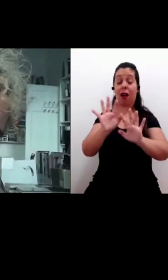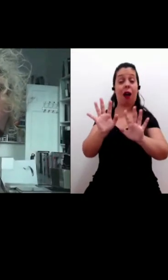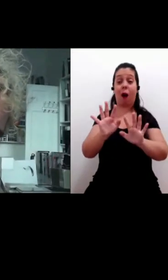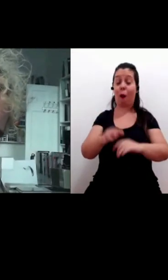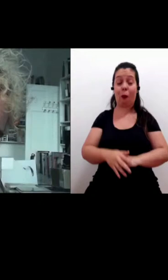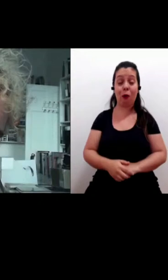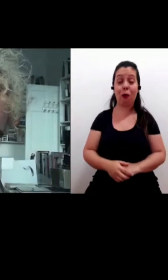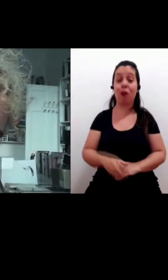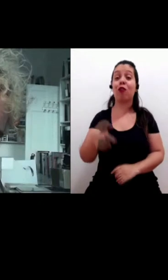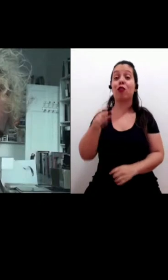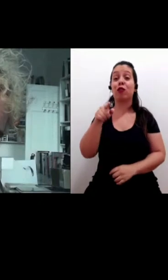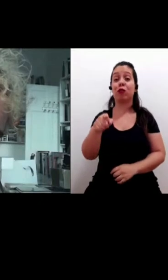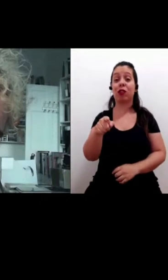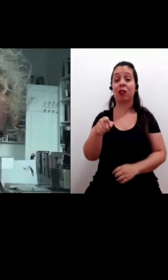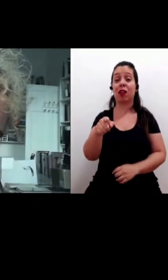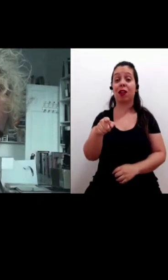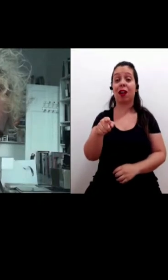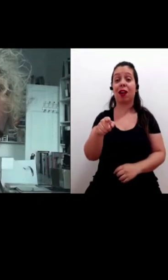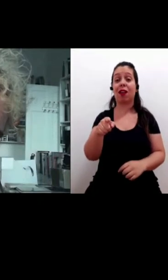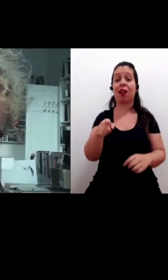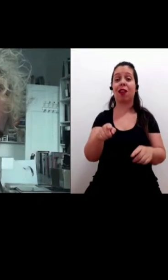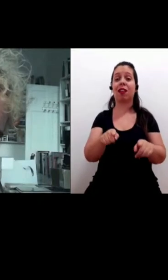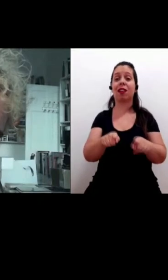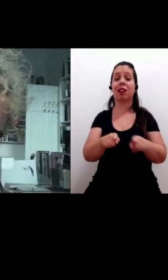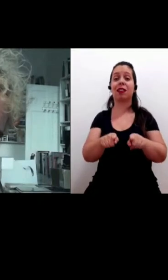But also, you are not just making,